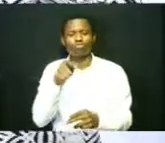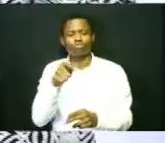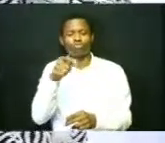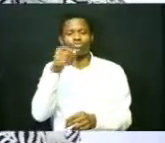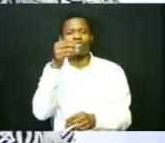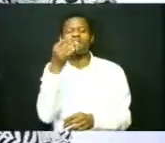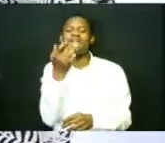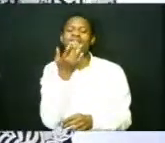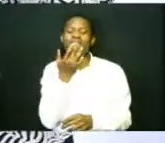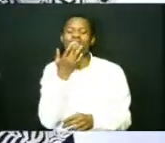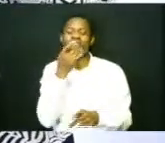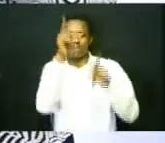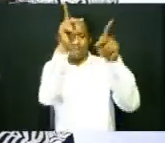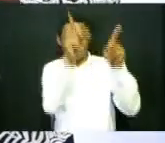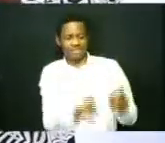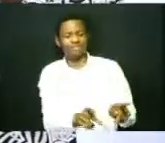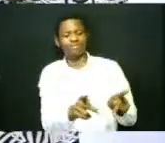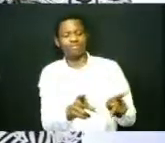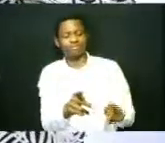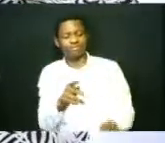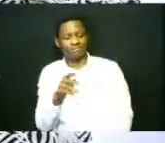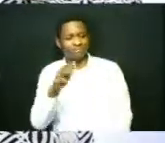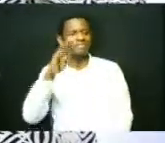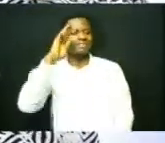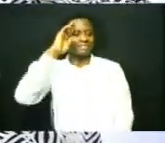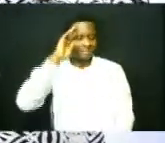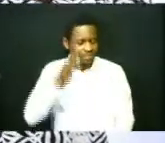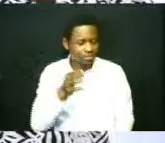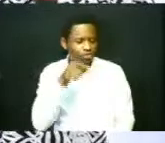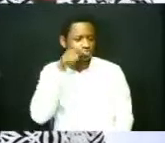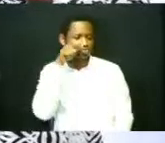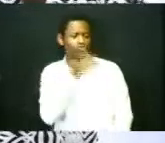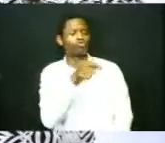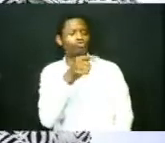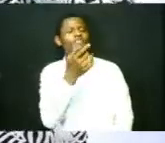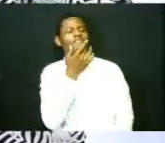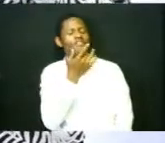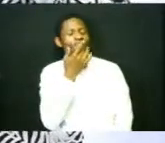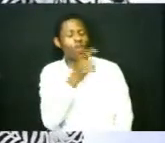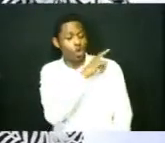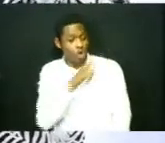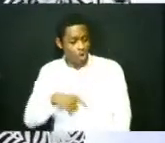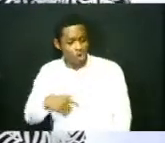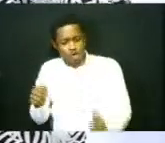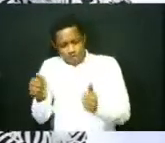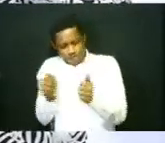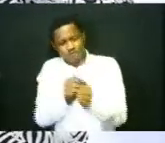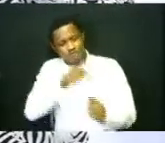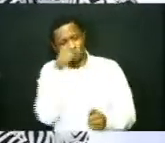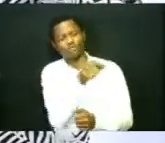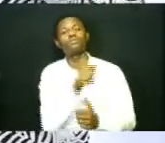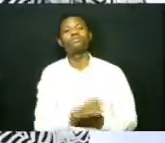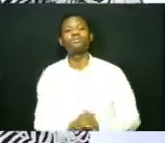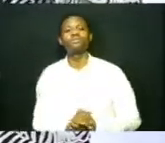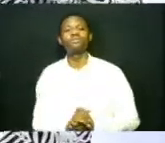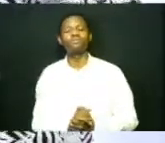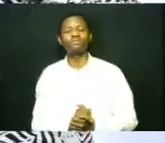this evening, greetings, O you favored, the Lord is with you. And then you bring chia me de ma on say.